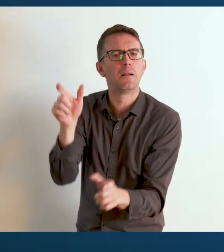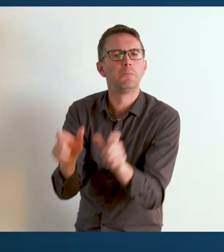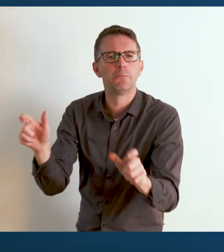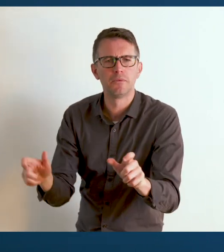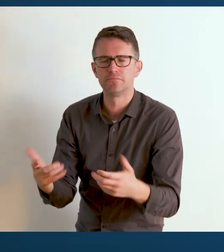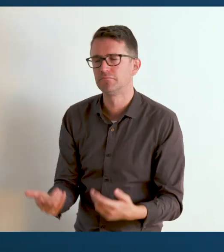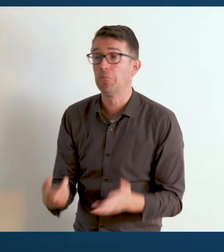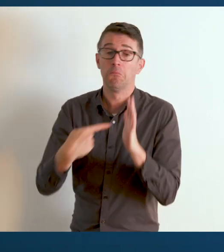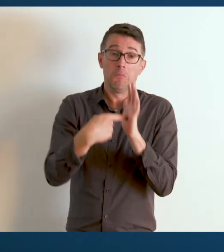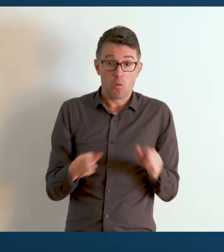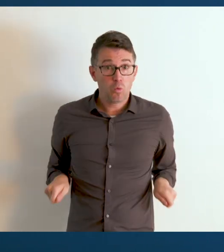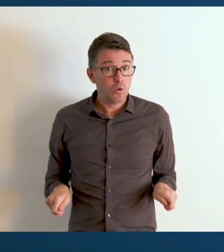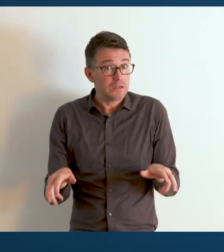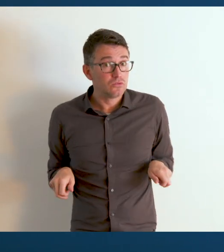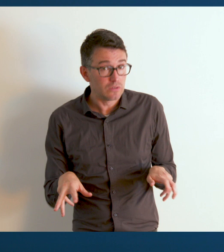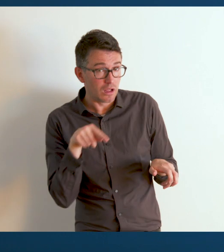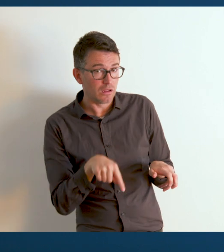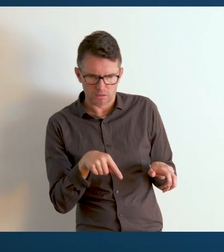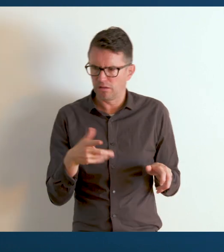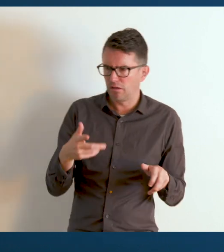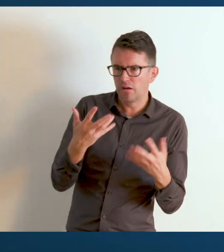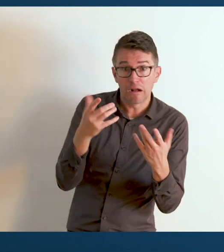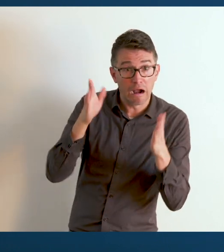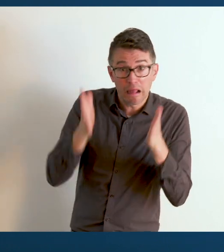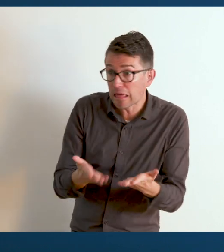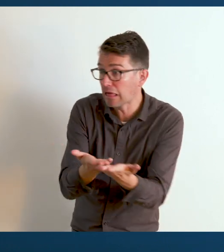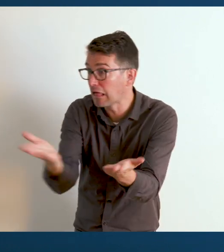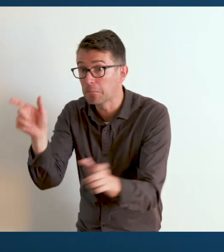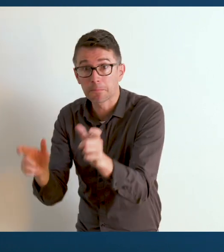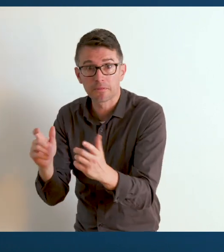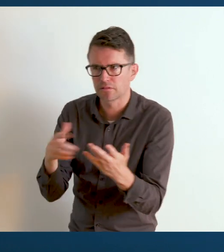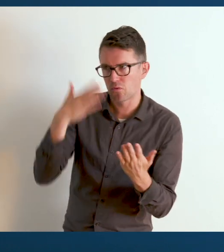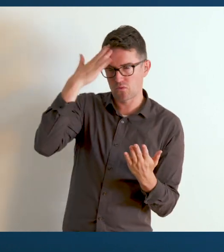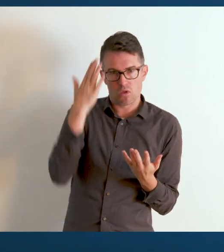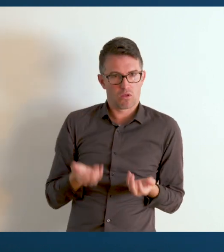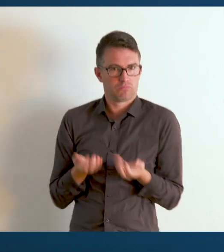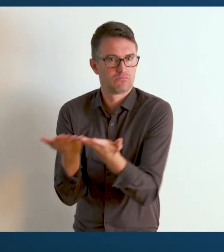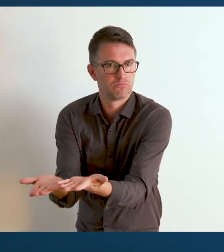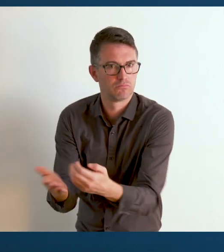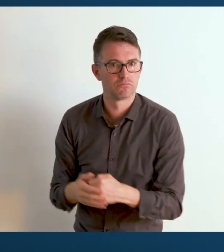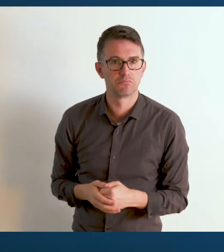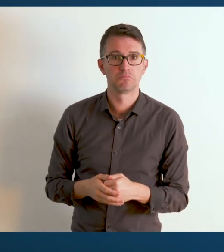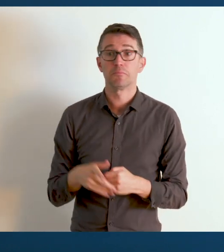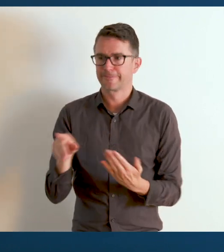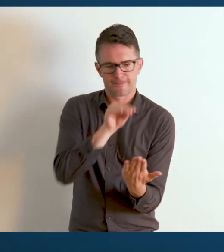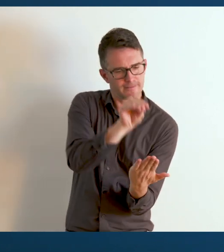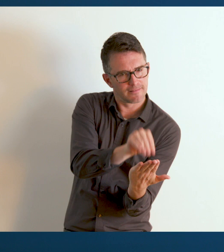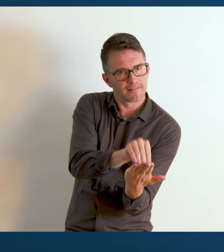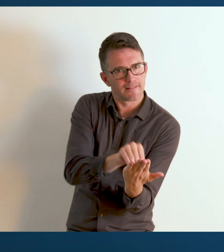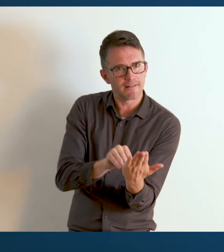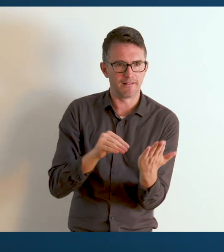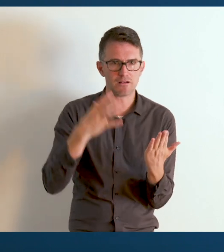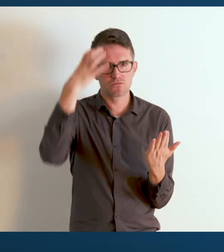example, wheelchairs to people who need them. There'll be a register, an administrative system to cover the provision of those